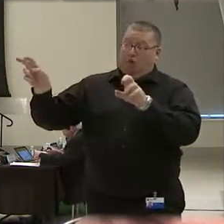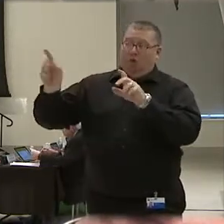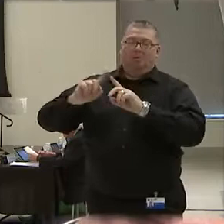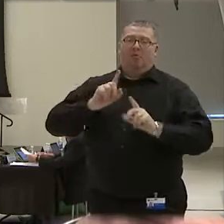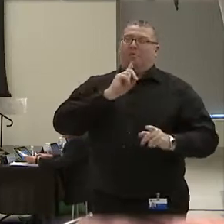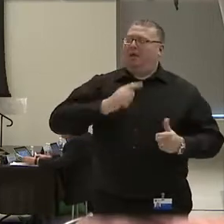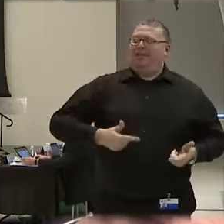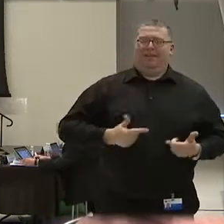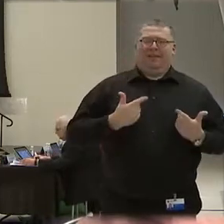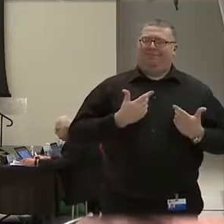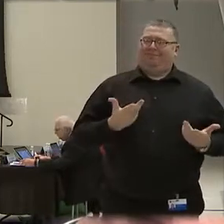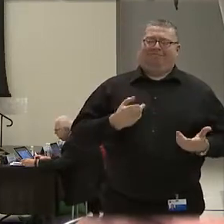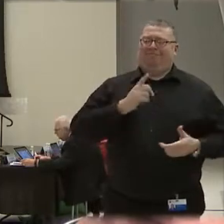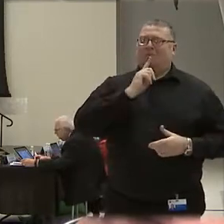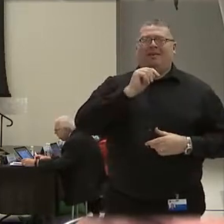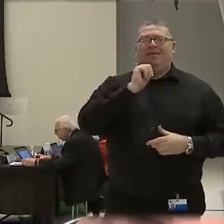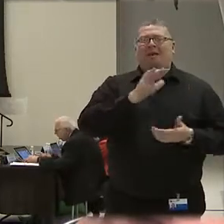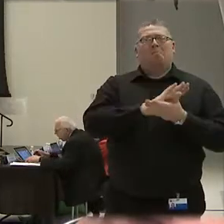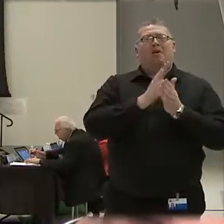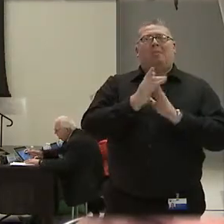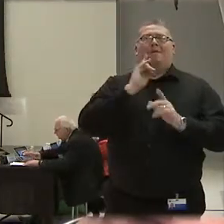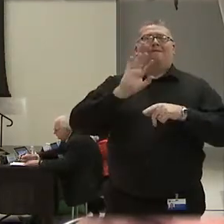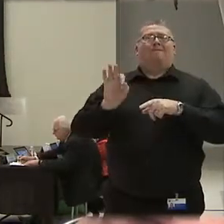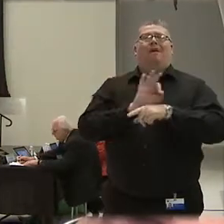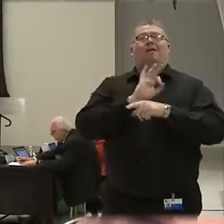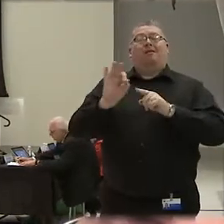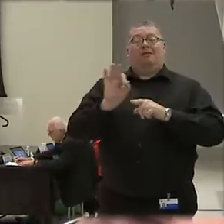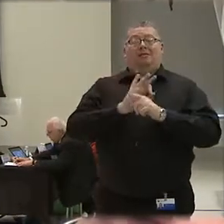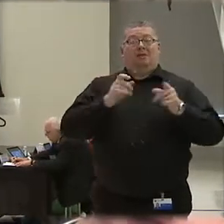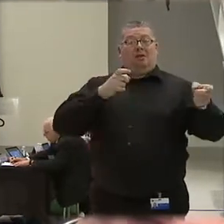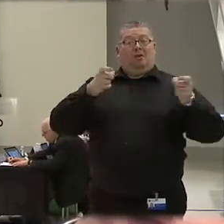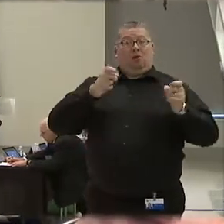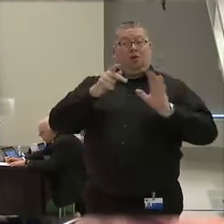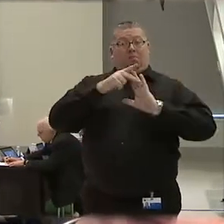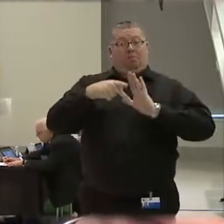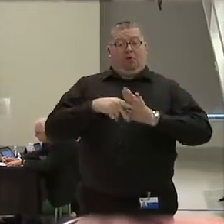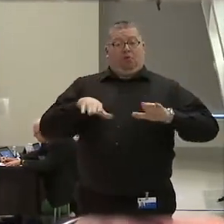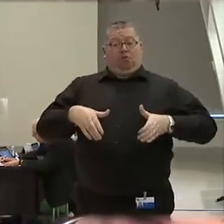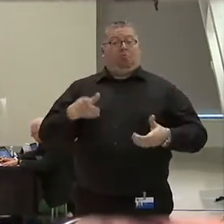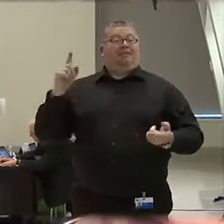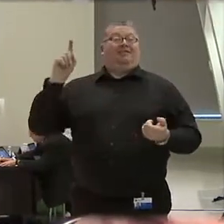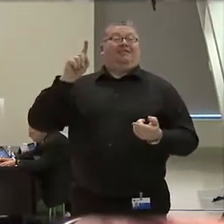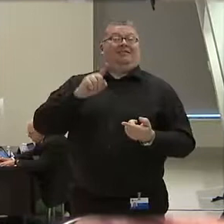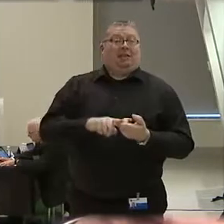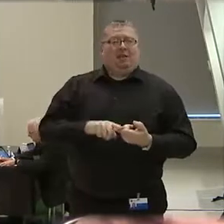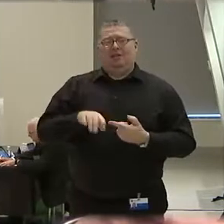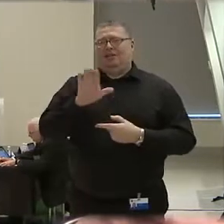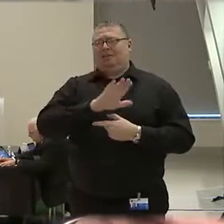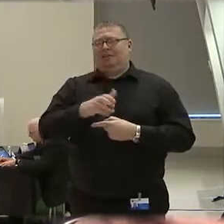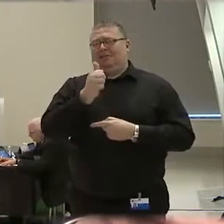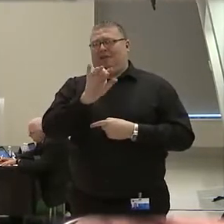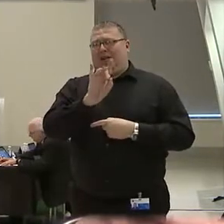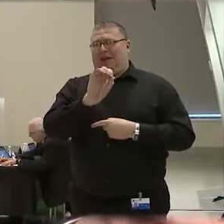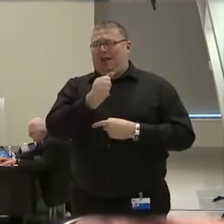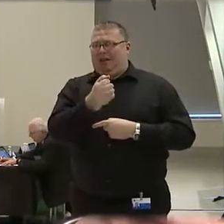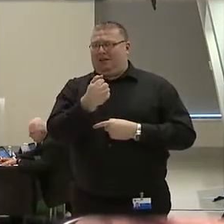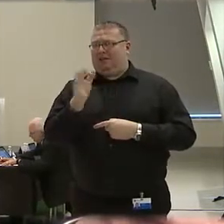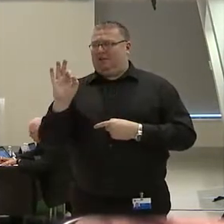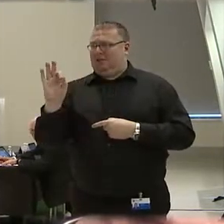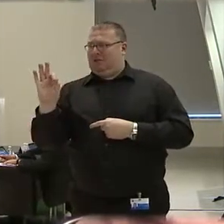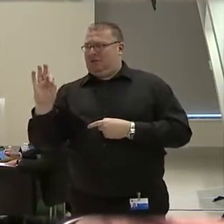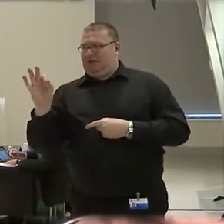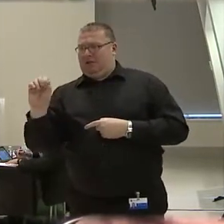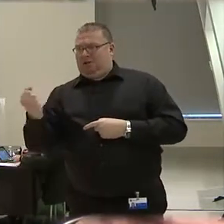is that it didn't become a functioning policy body until the mid-'80s, mid-'90s.